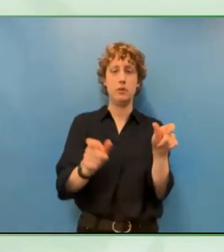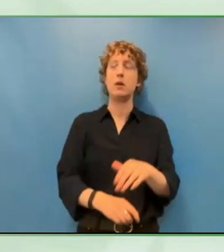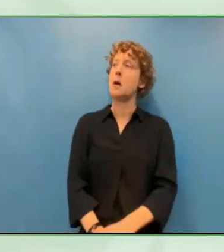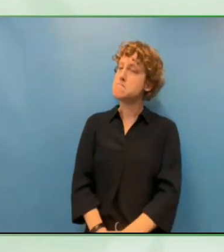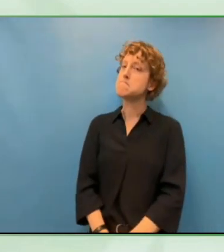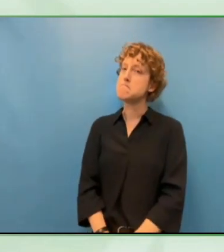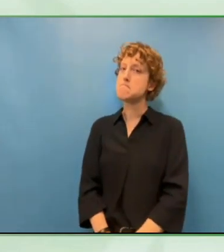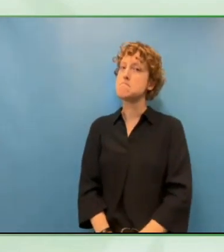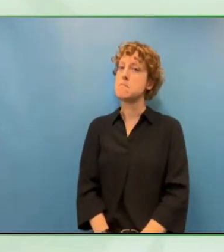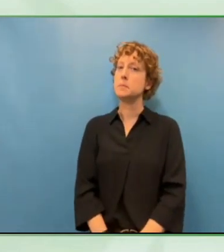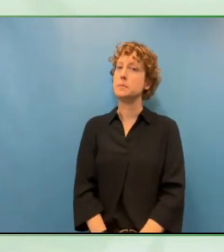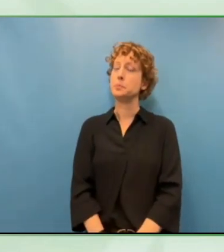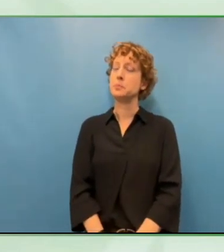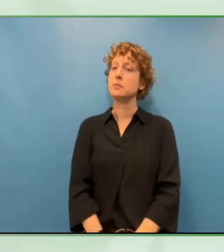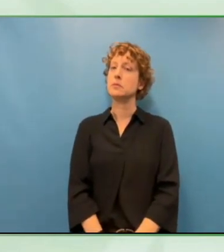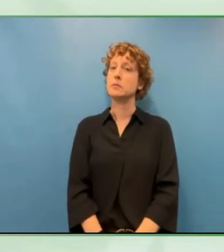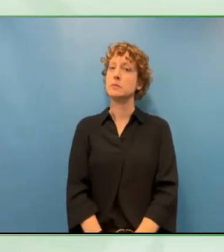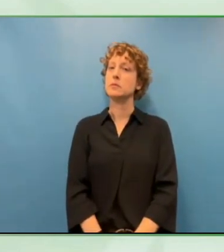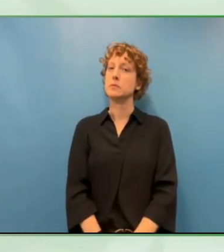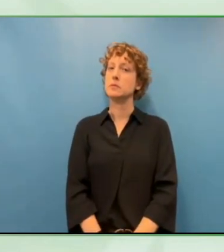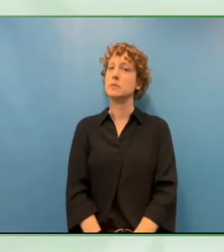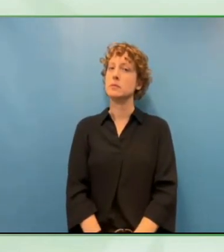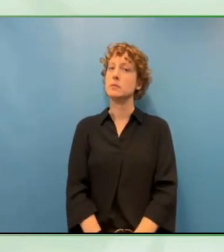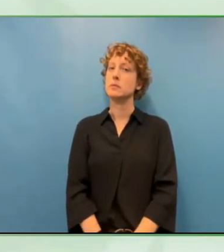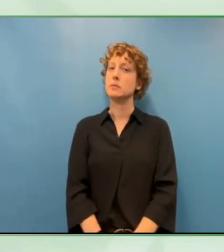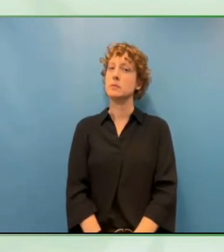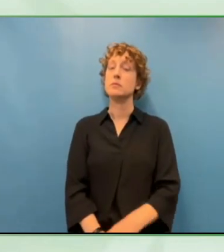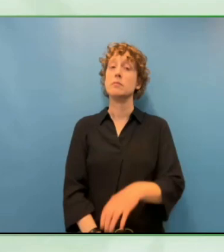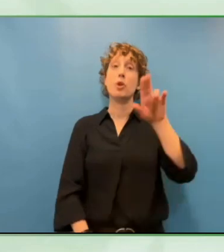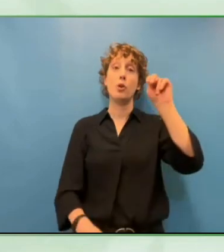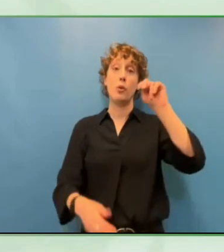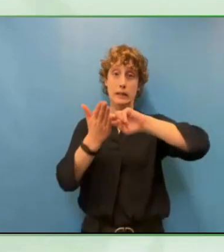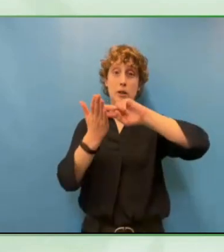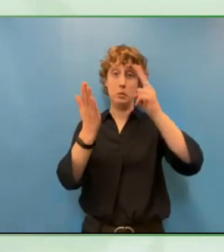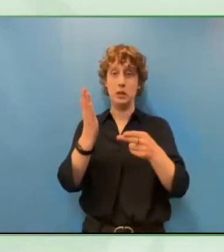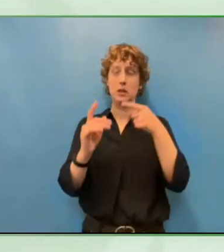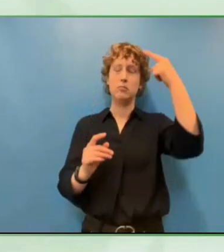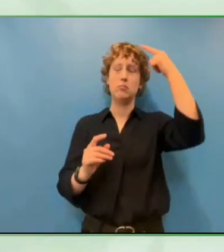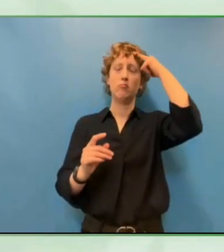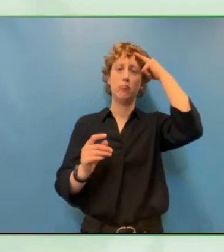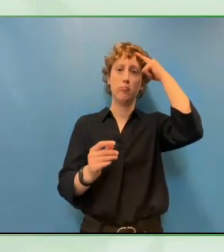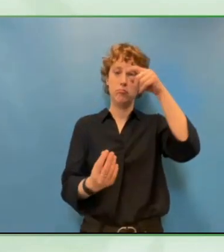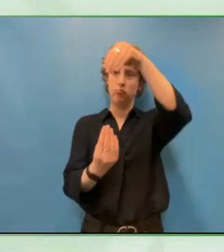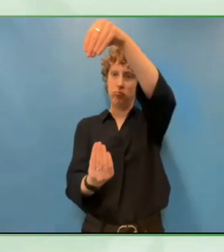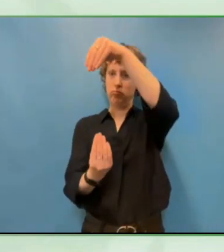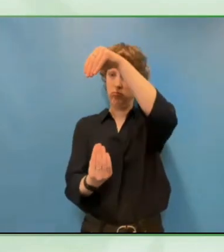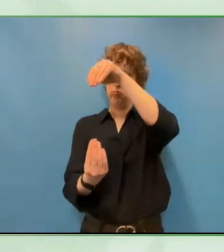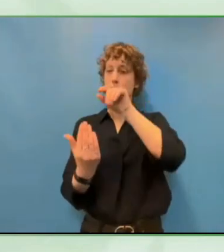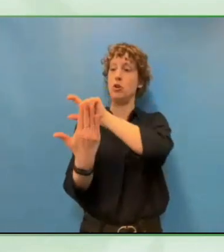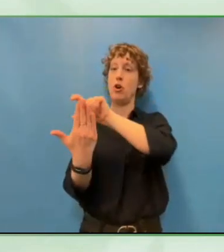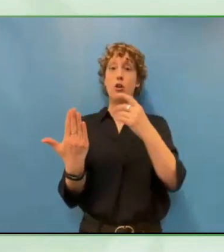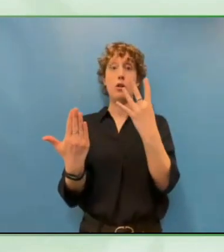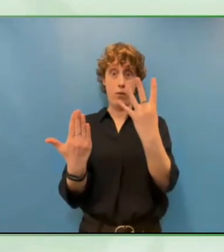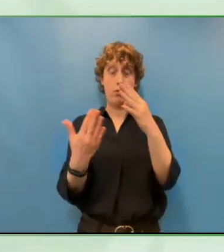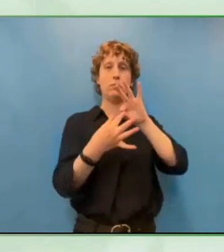the end, if we think about the UN CRPD on the Convention on Rights of Persons with Disabilities, Article 4 is about making sure that people